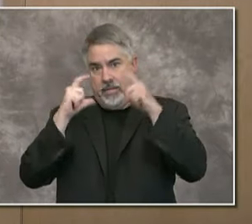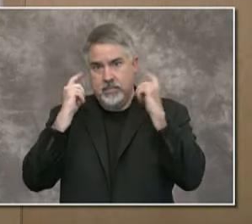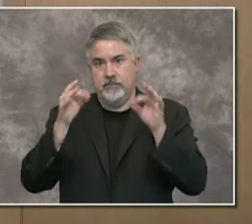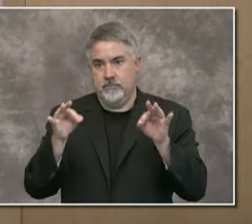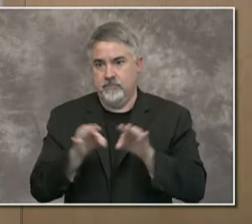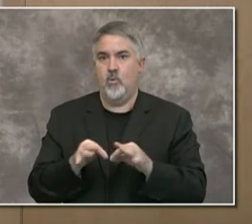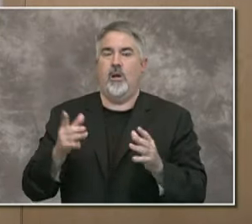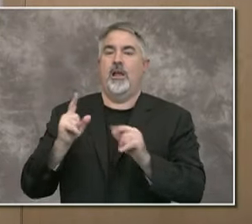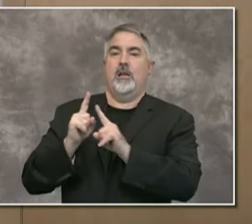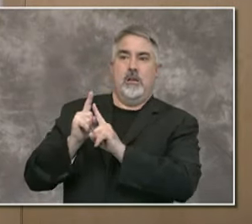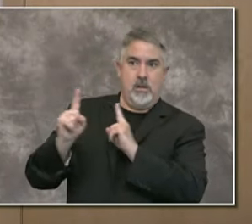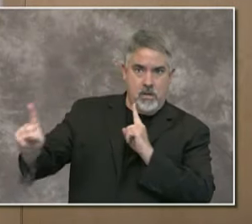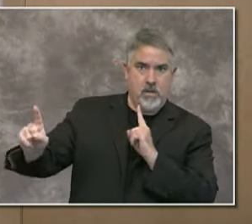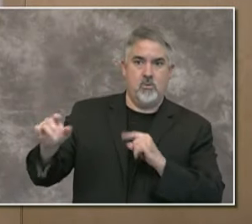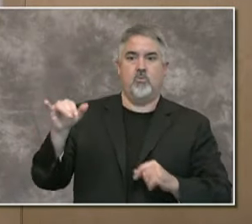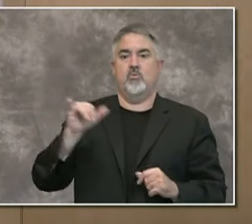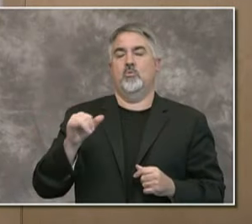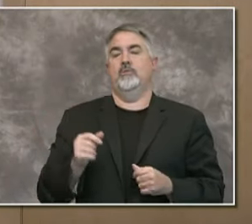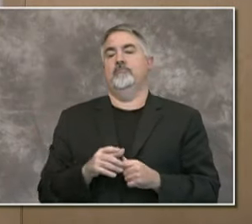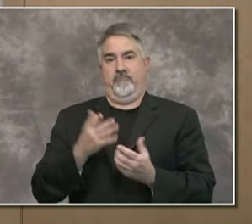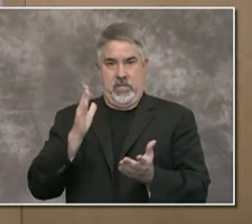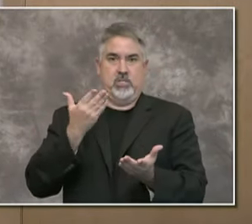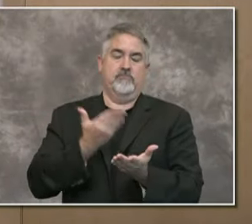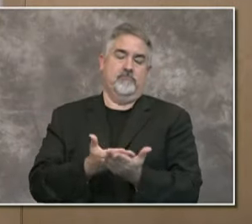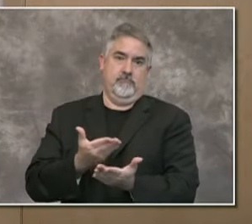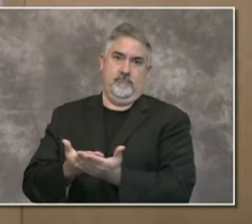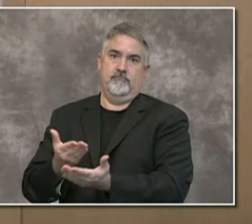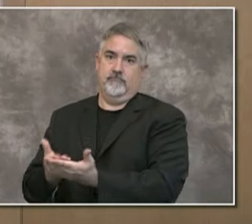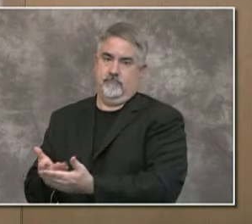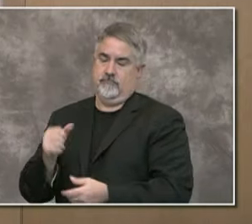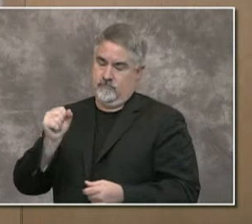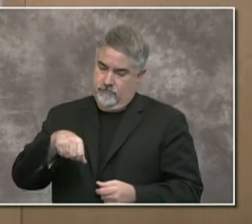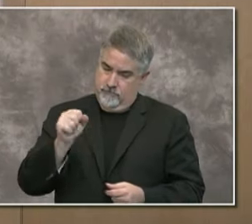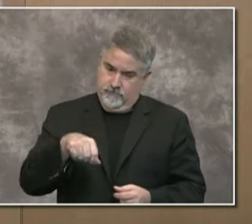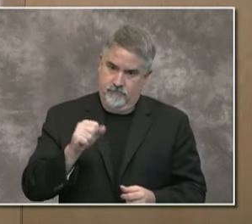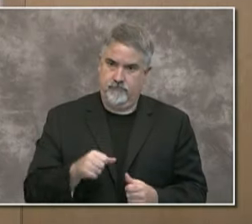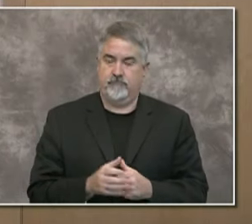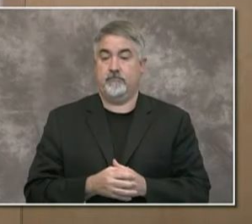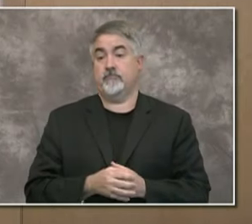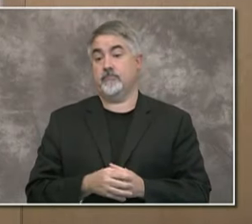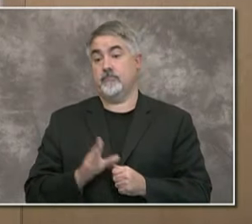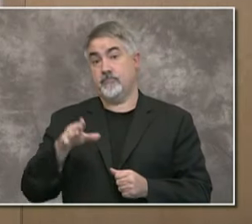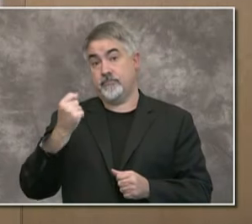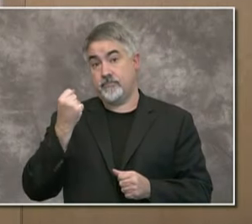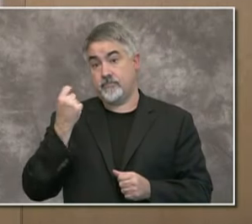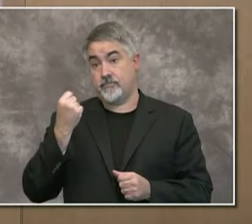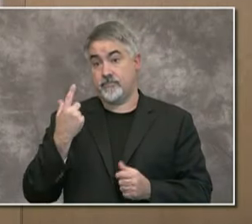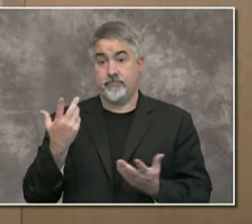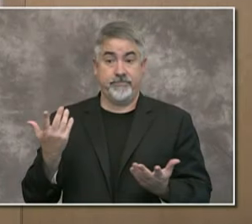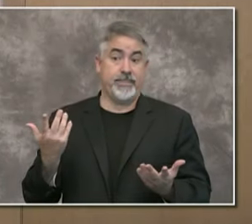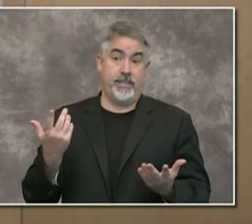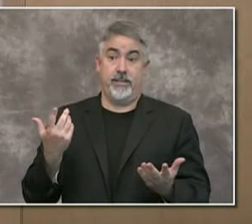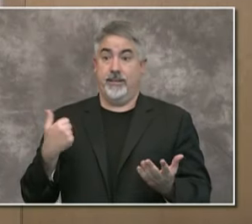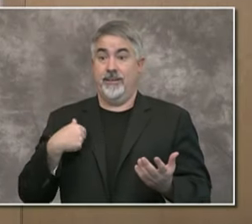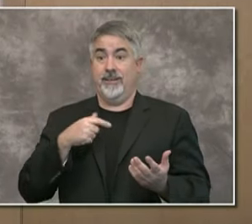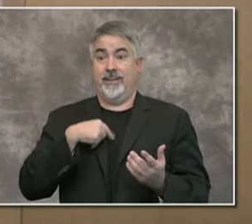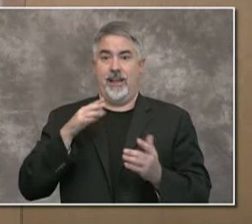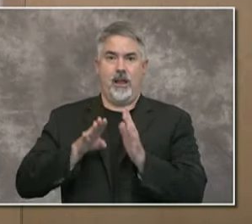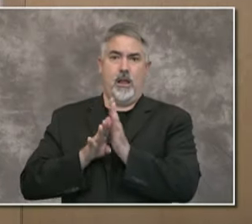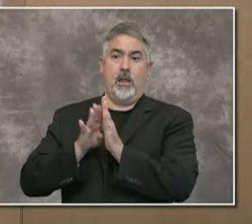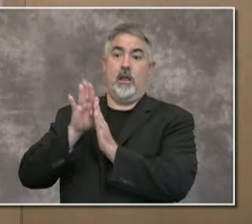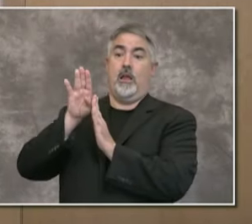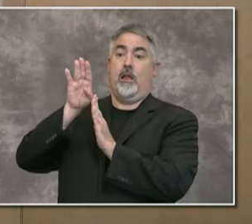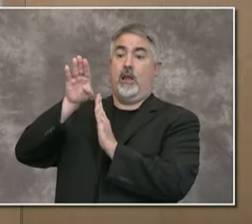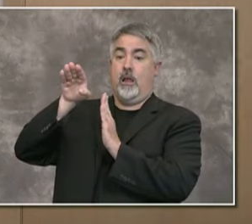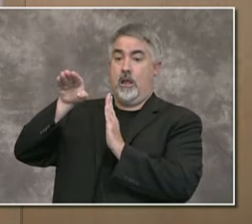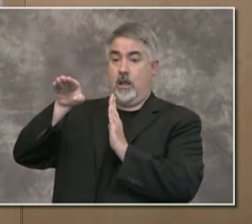strategies are evidence-based, and we believe that because that we have flattened the curve because